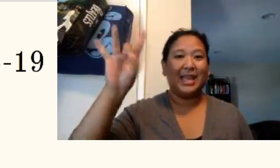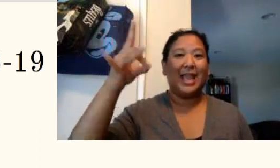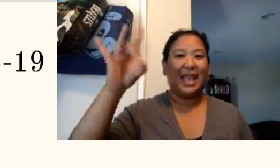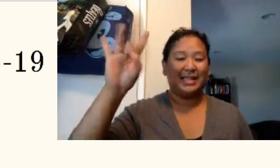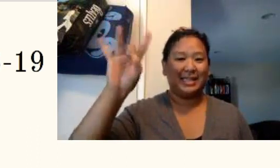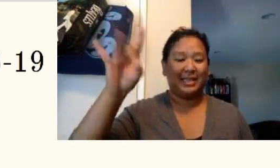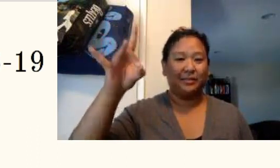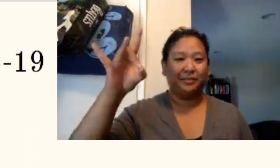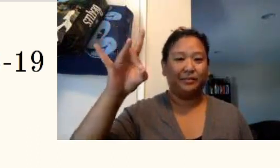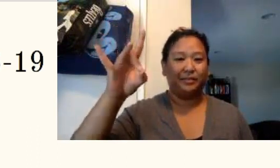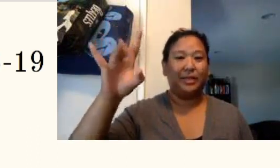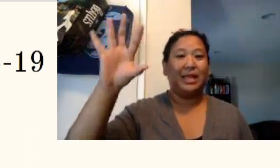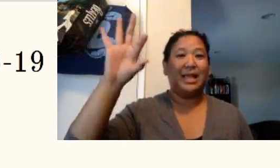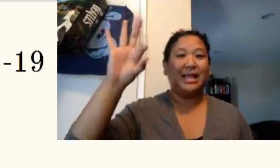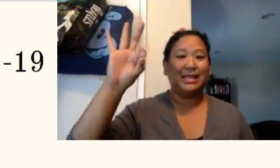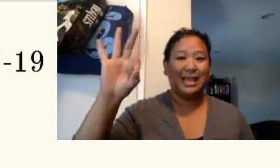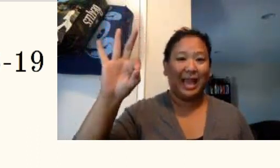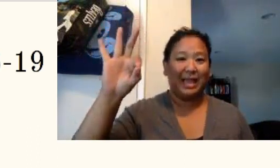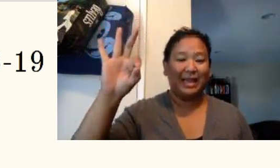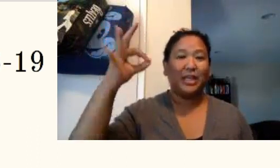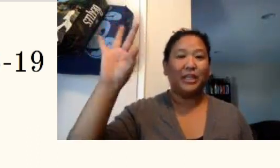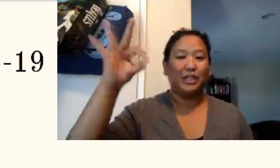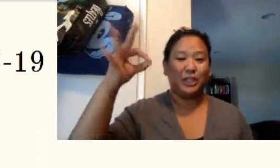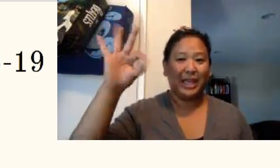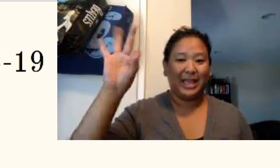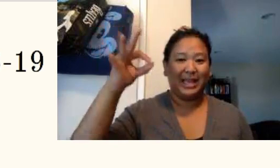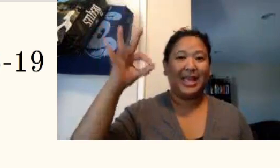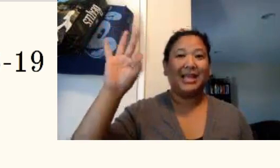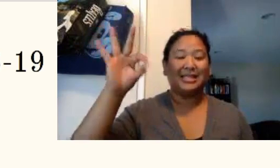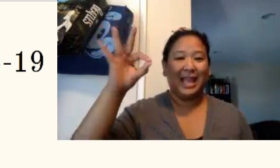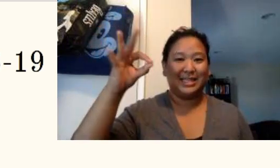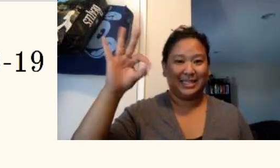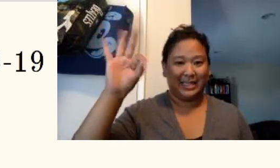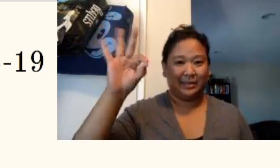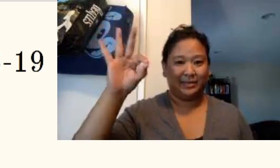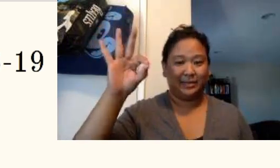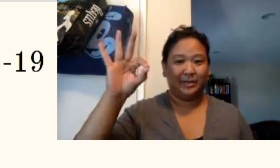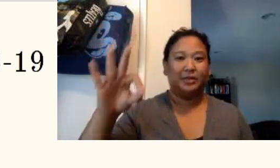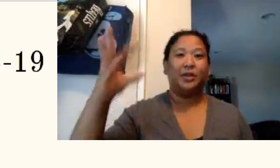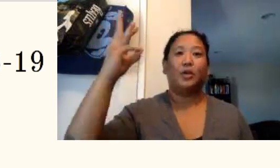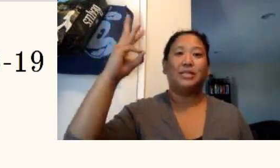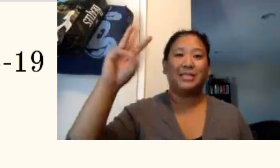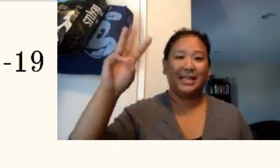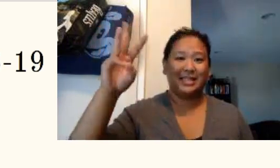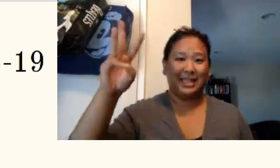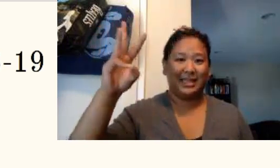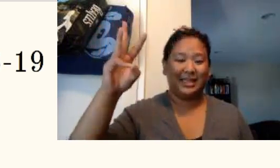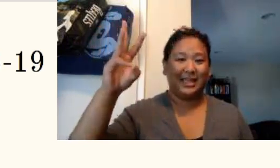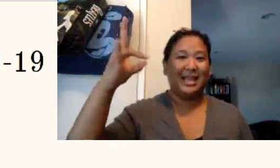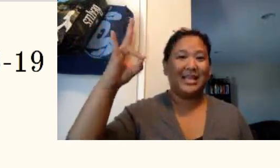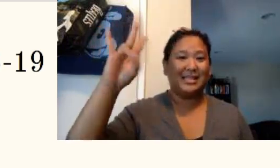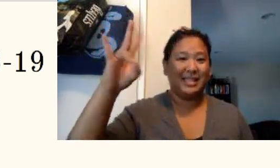it, 18. 9, you shake it, 19. So it goes